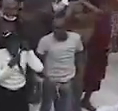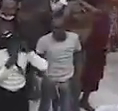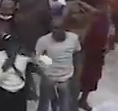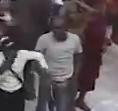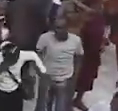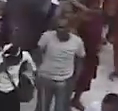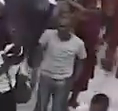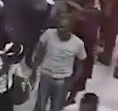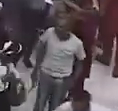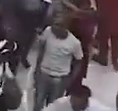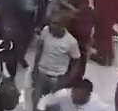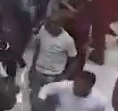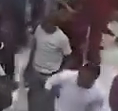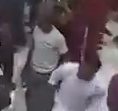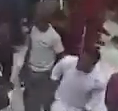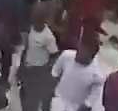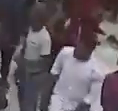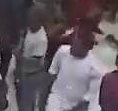Amen.